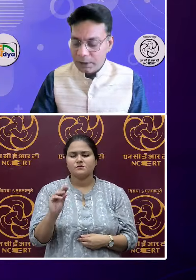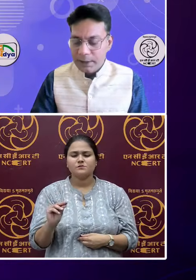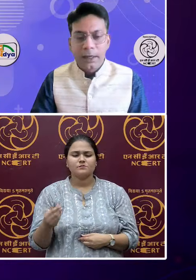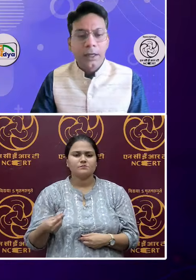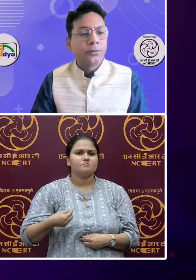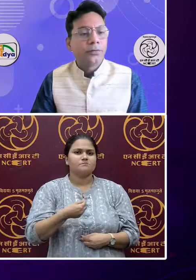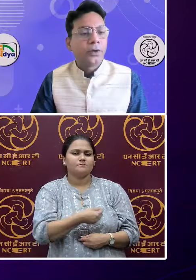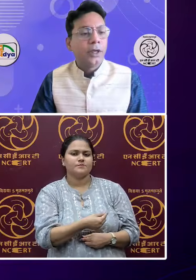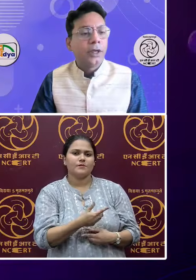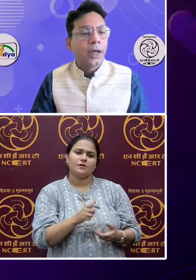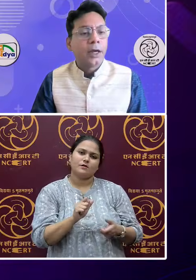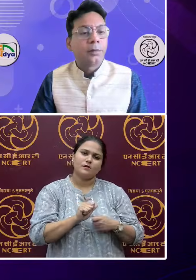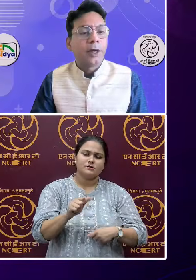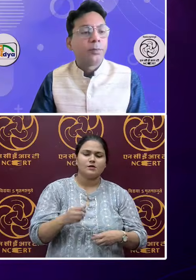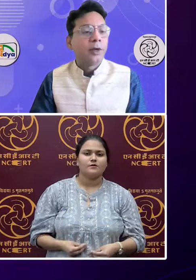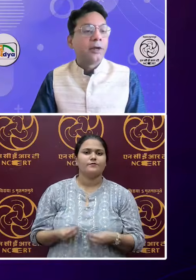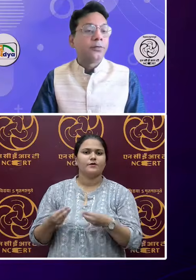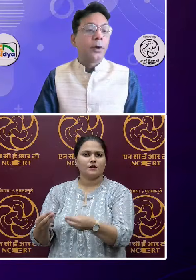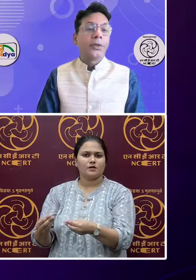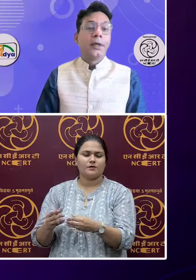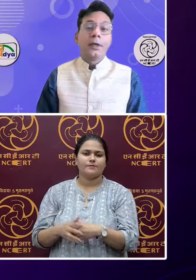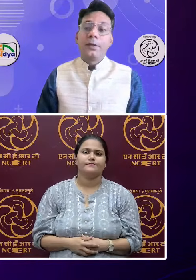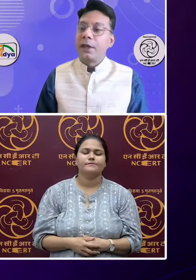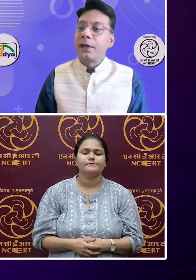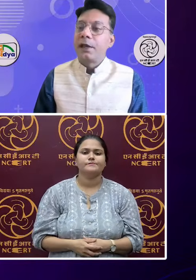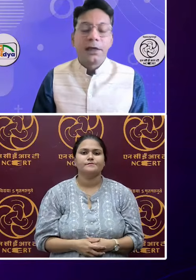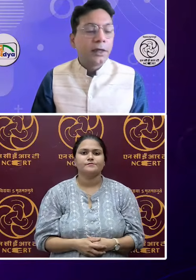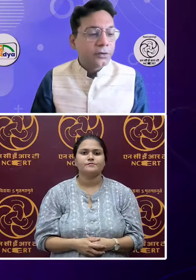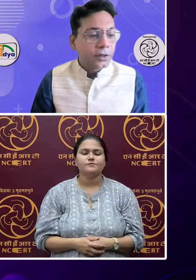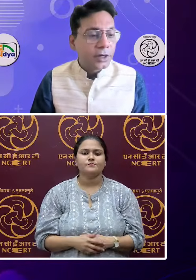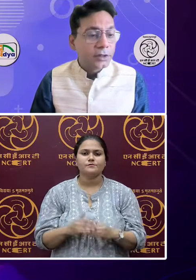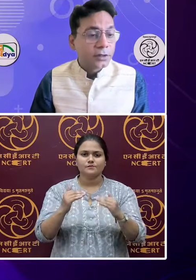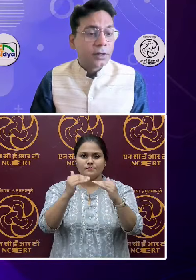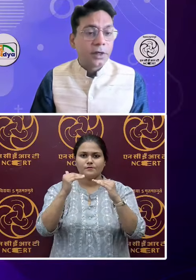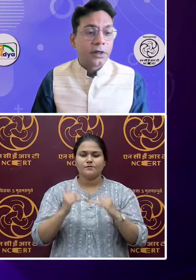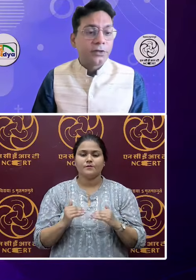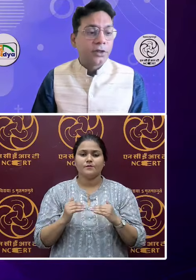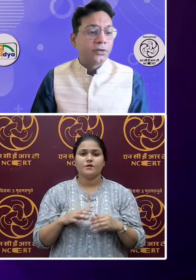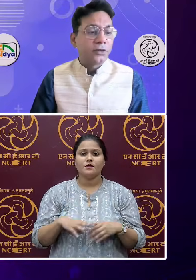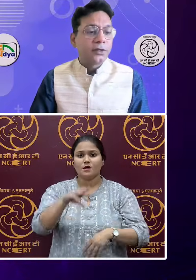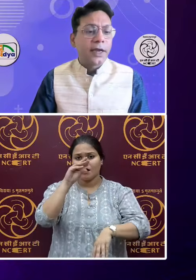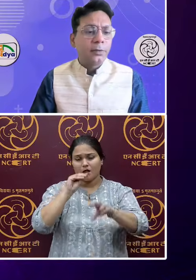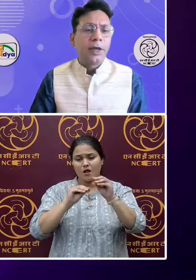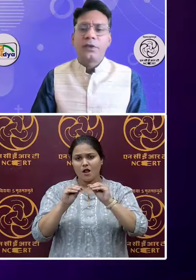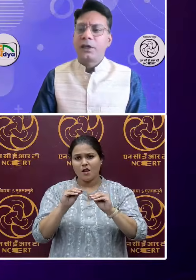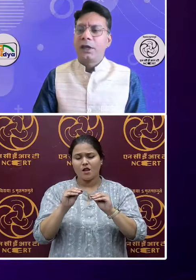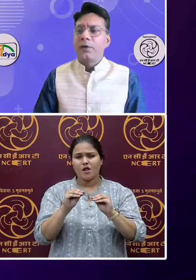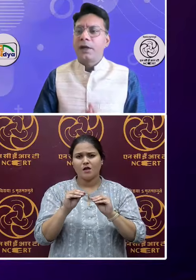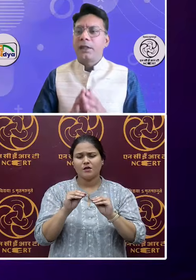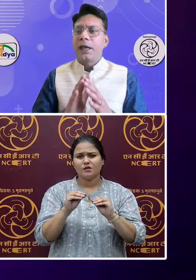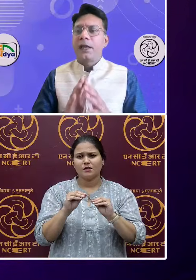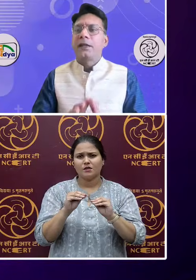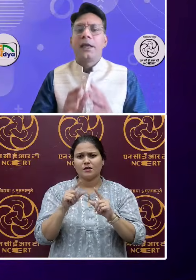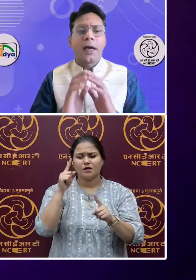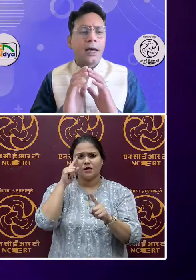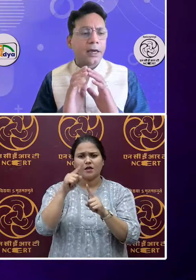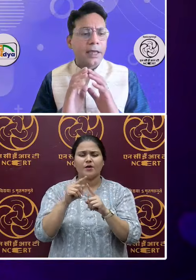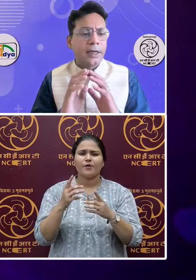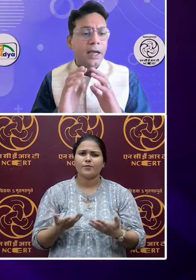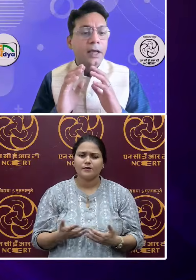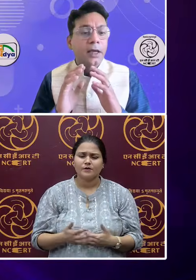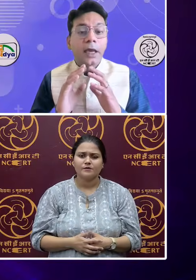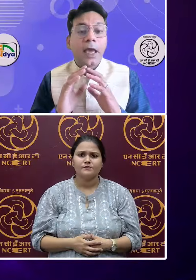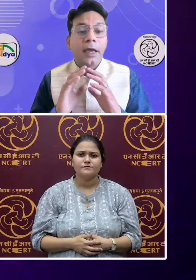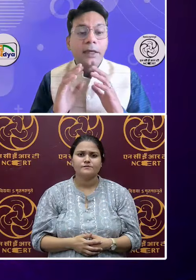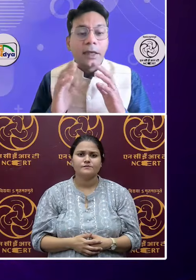one category, free and paid platform. Then learning destination site. Basically, what they are